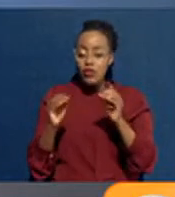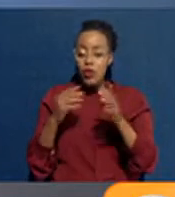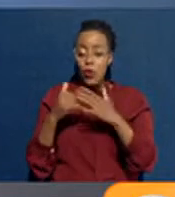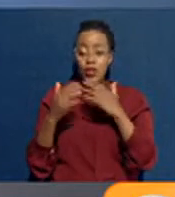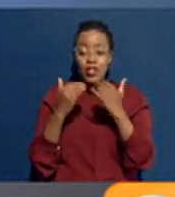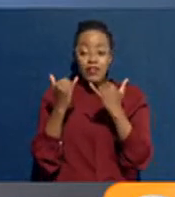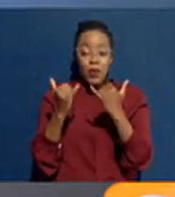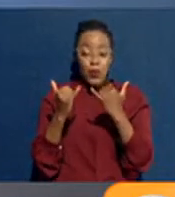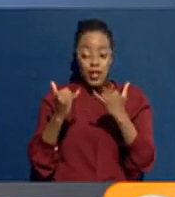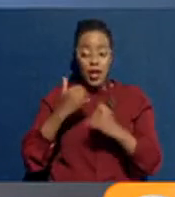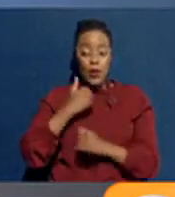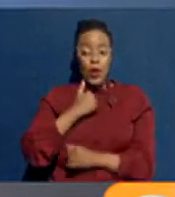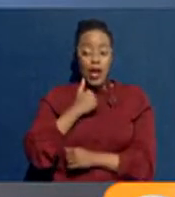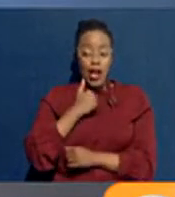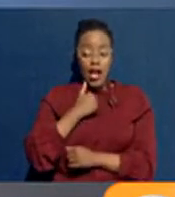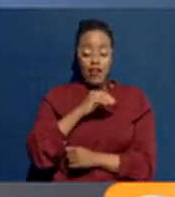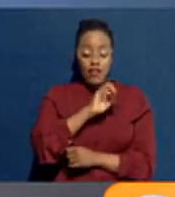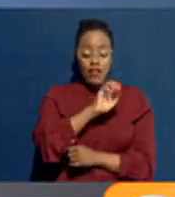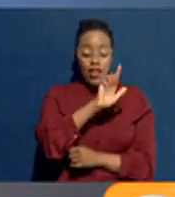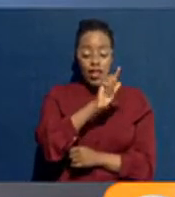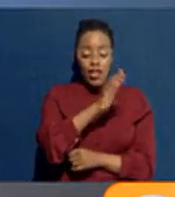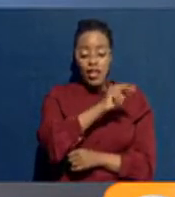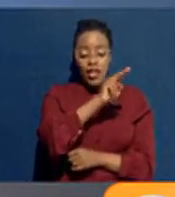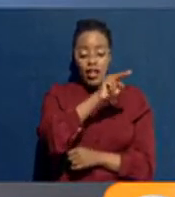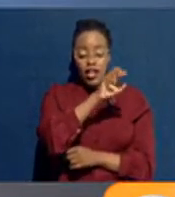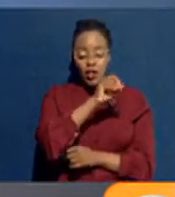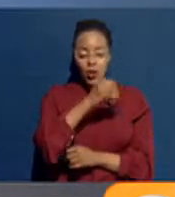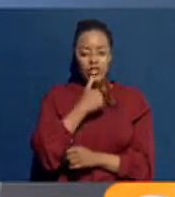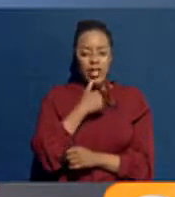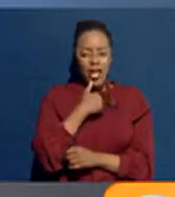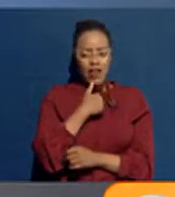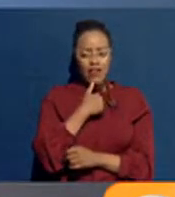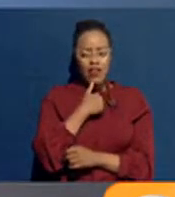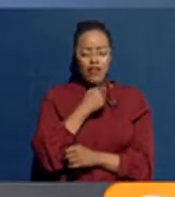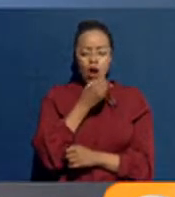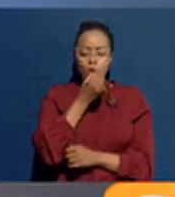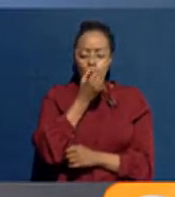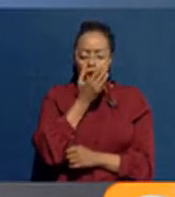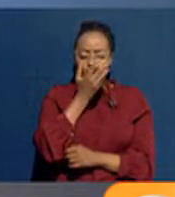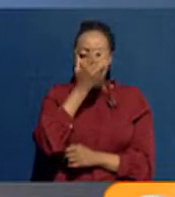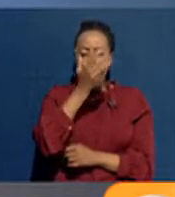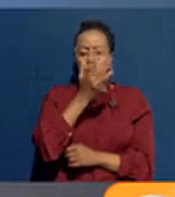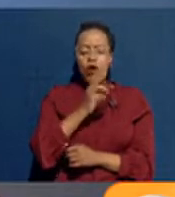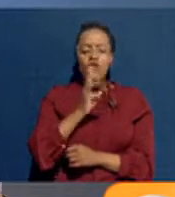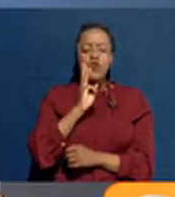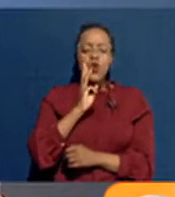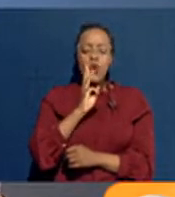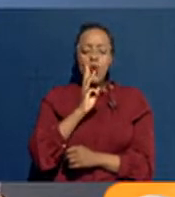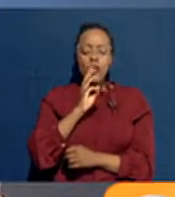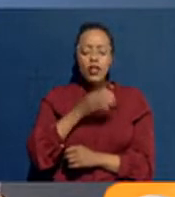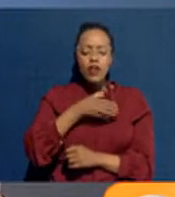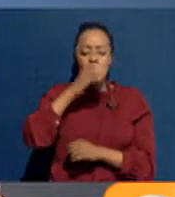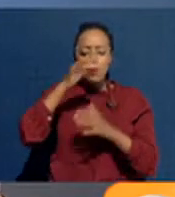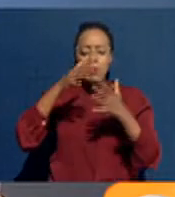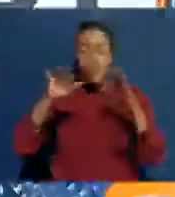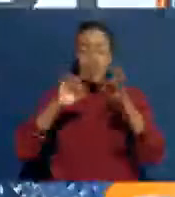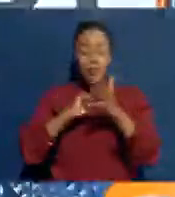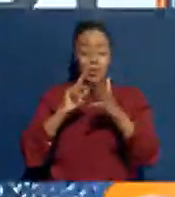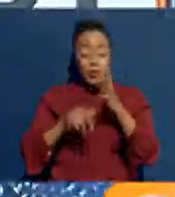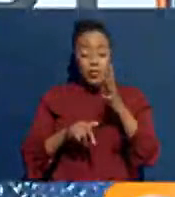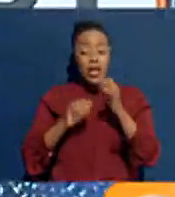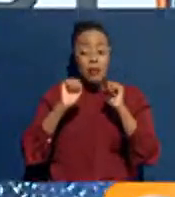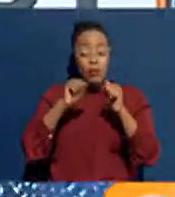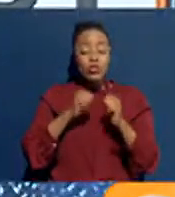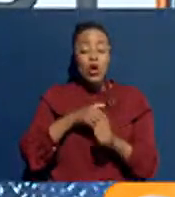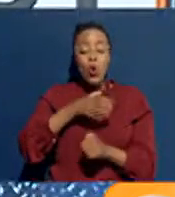have, the El Nino event is accompanied with warming of the waters of the seas. So the water will also rise?